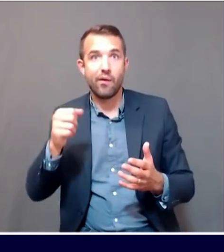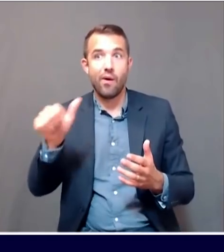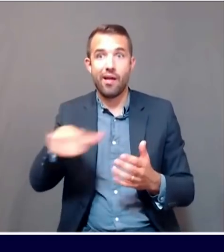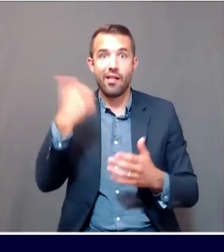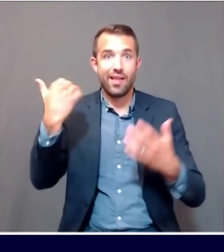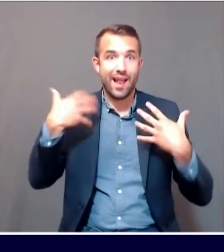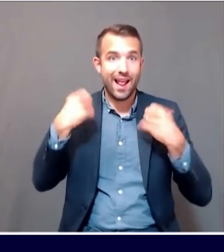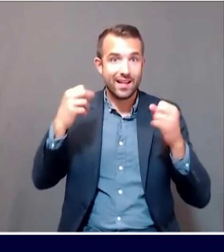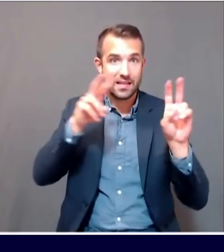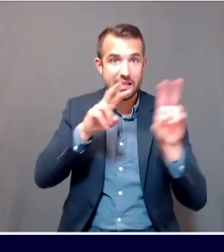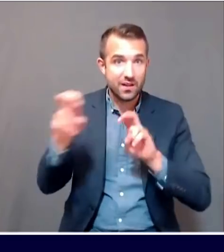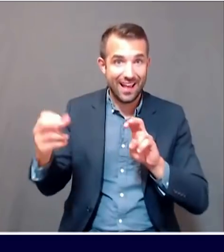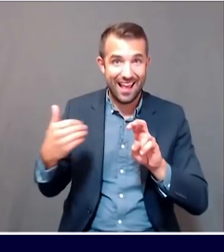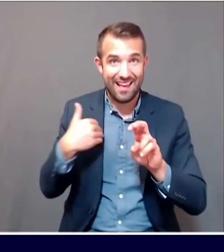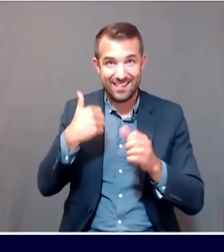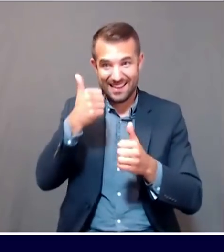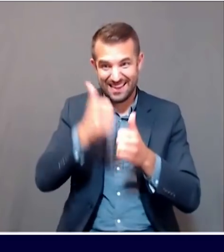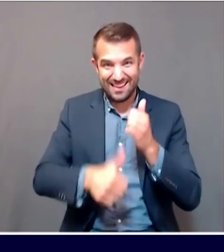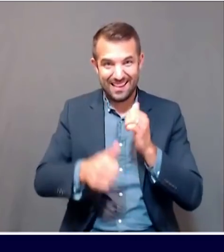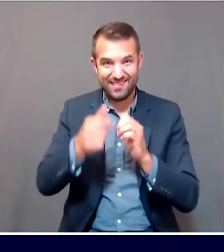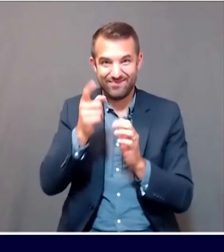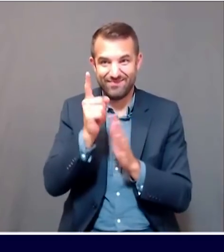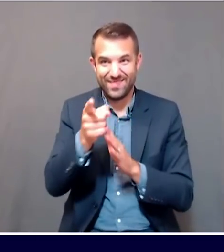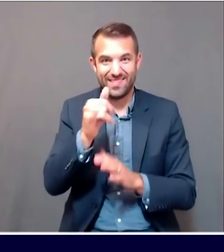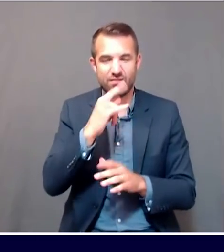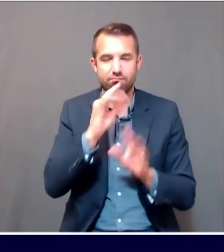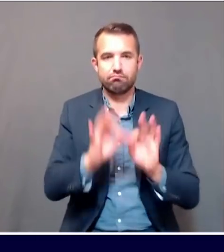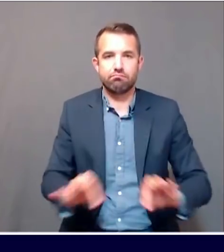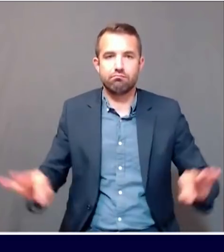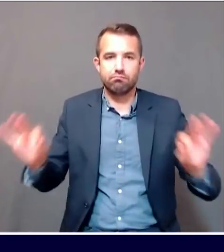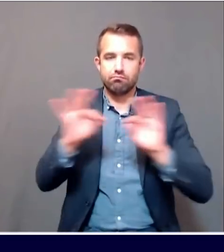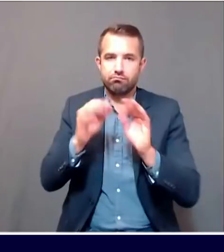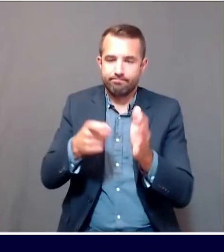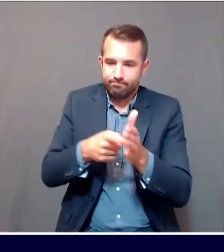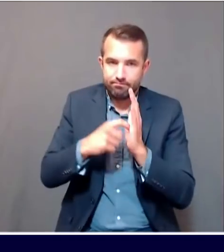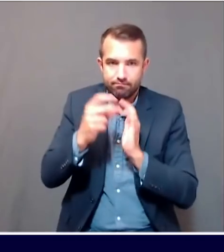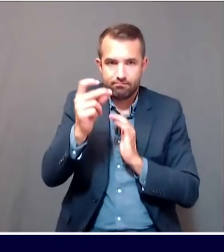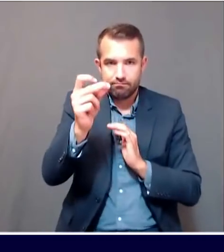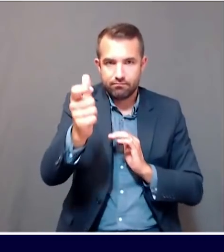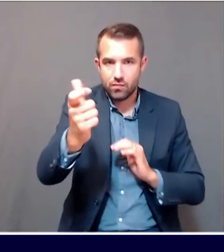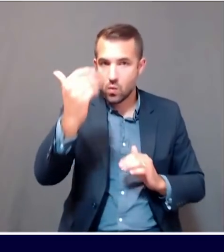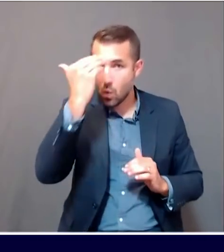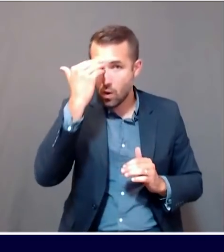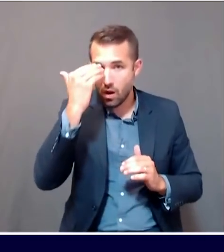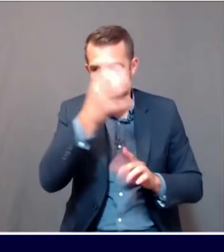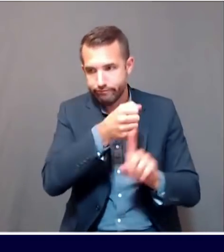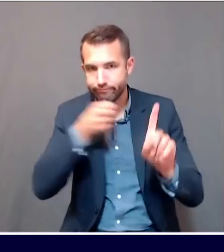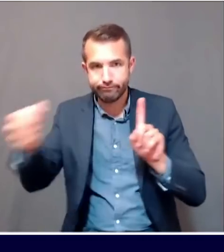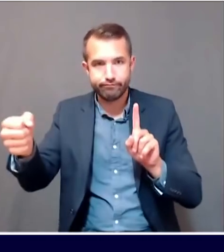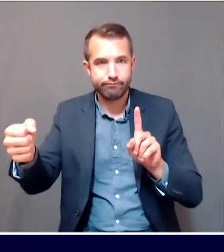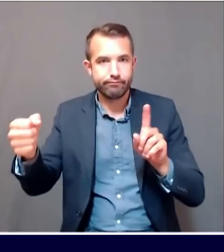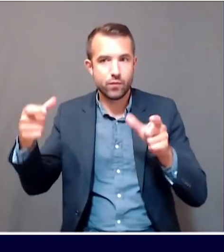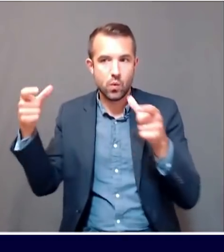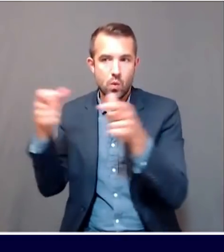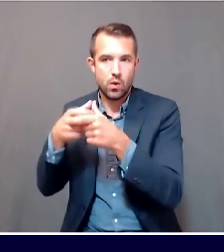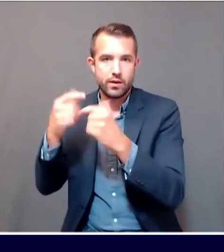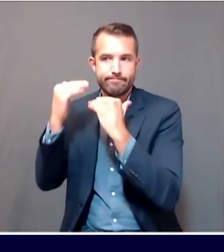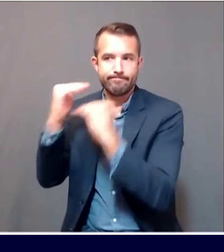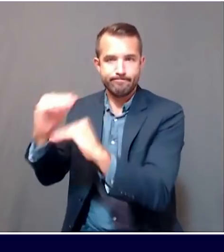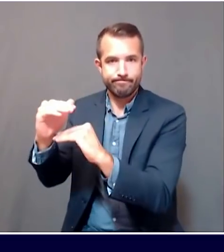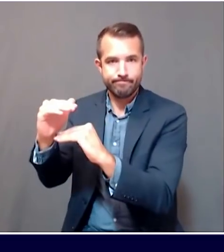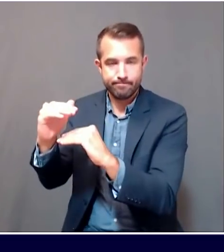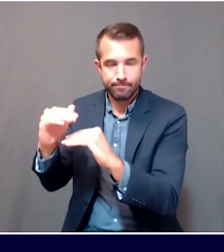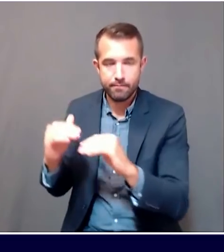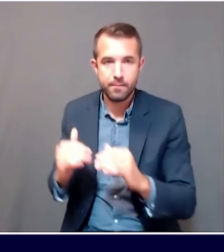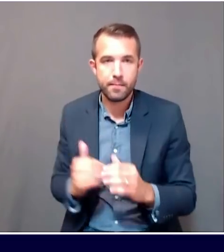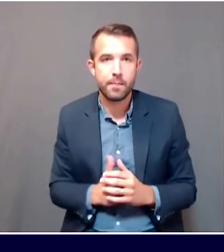exposure matters. And so if you can take somebody out of the milieu because they've gotten a positive and limit their interaction with a